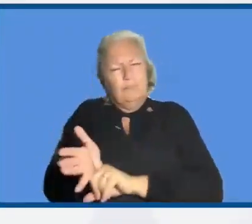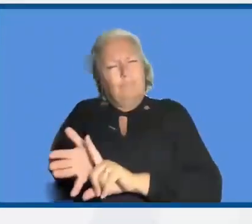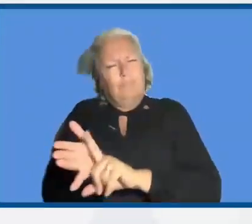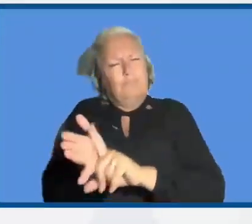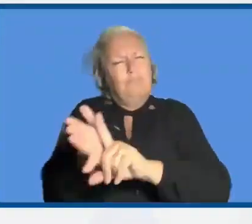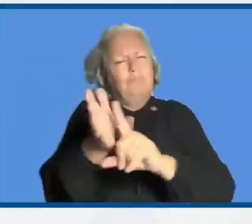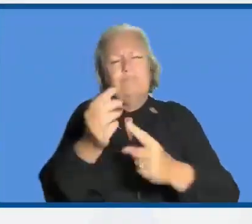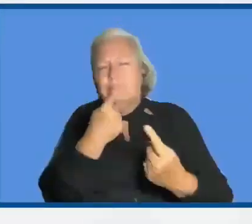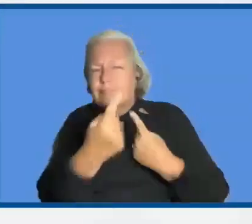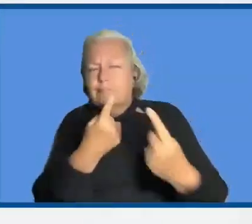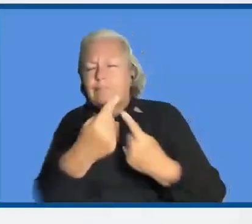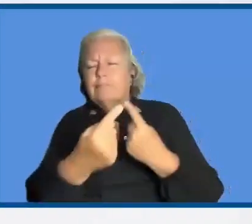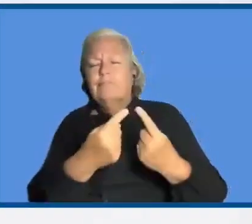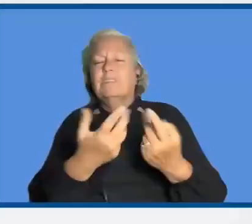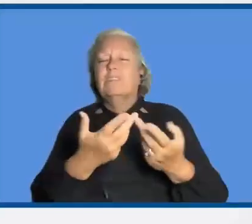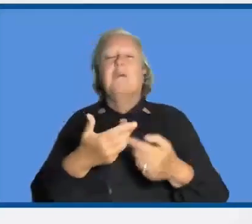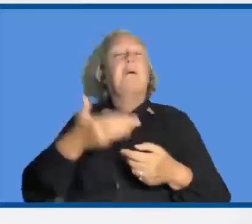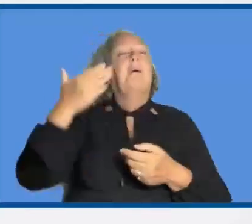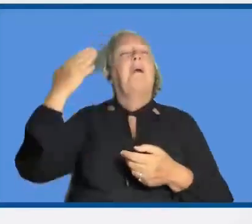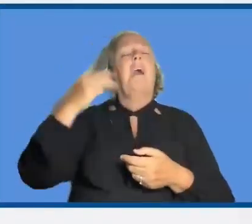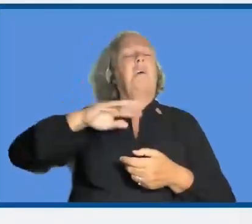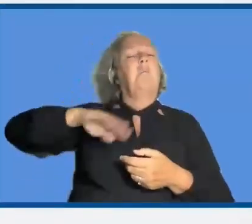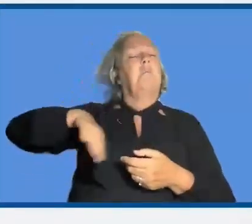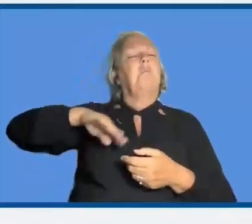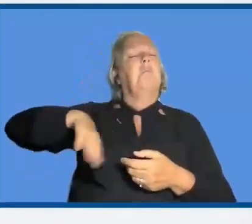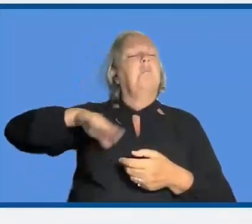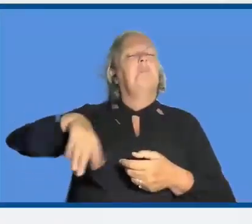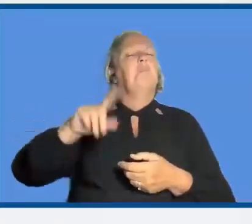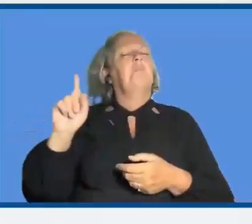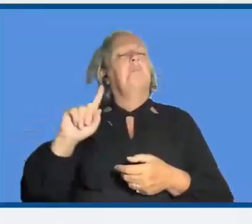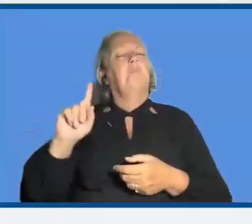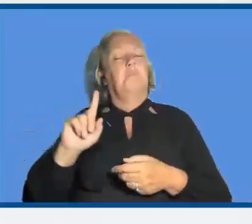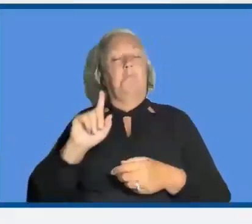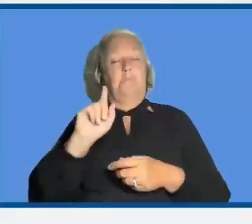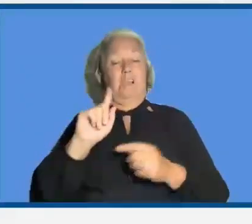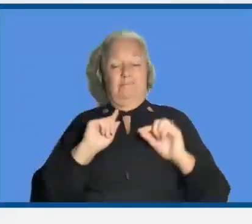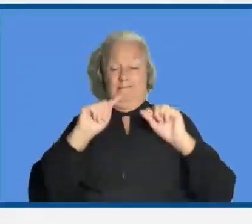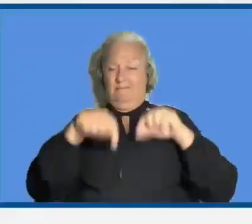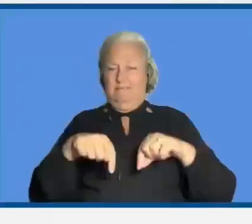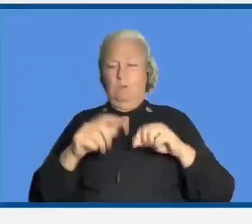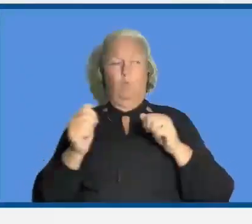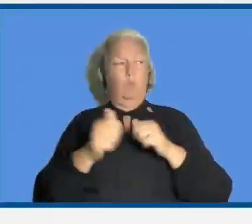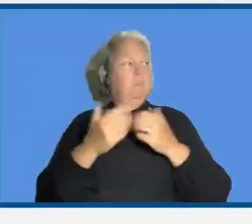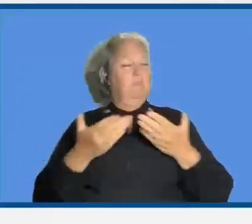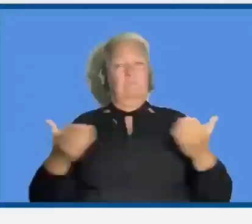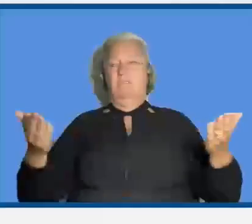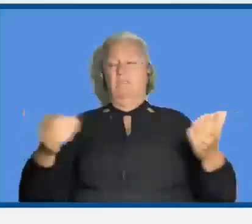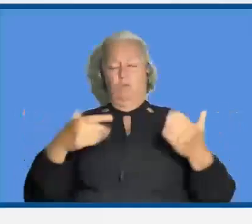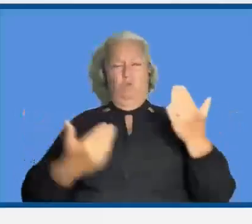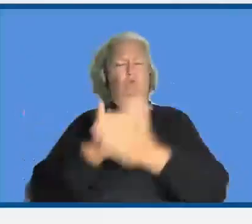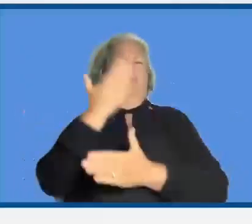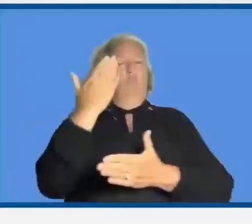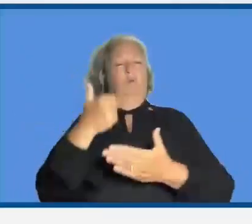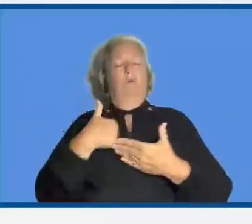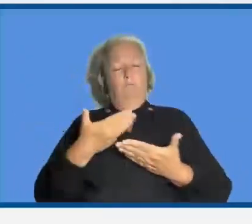unthinkable some years ago. Being on a stage with such strength is something new for us. So